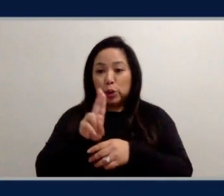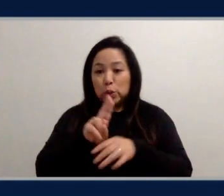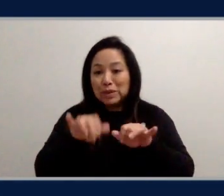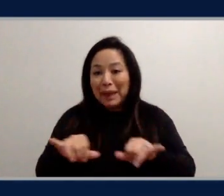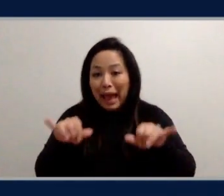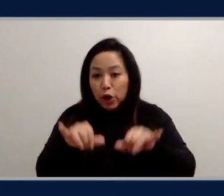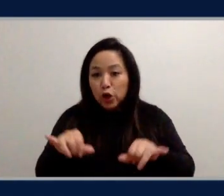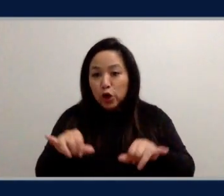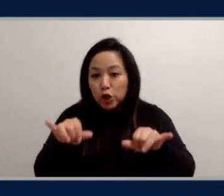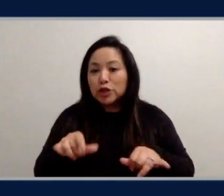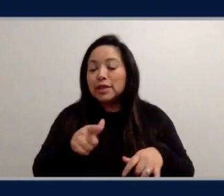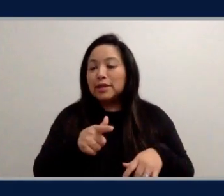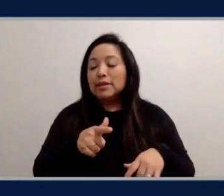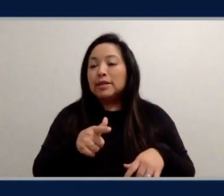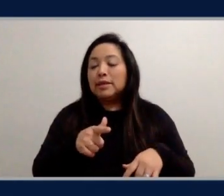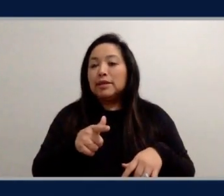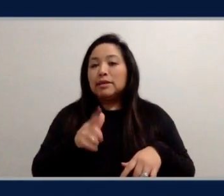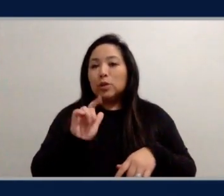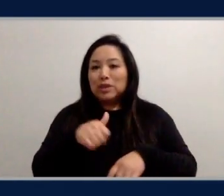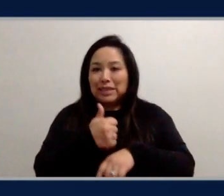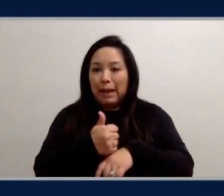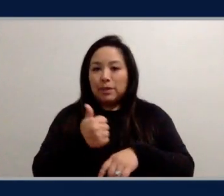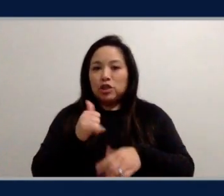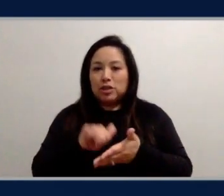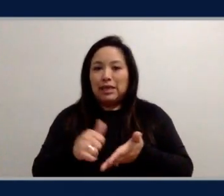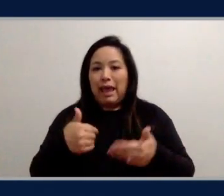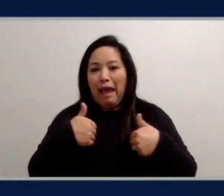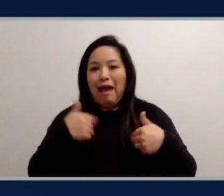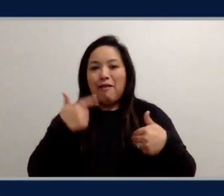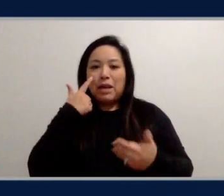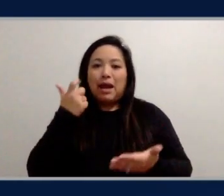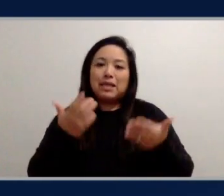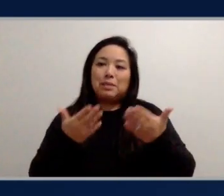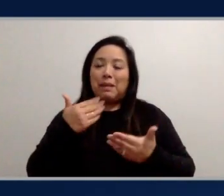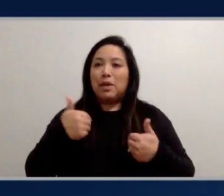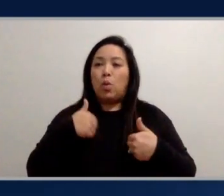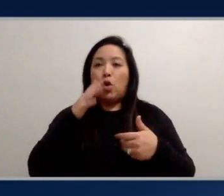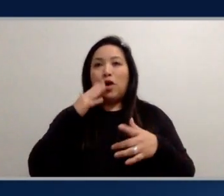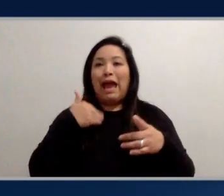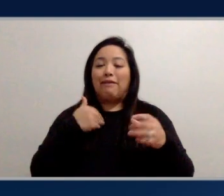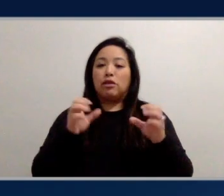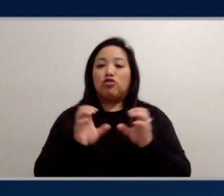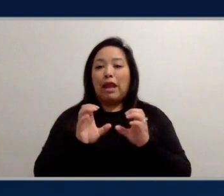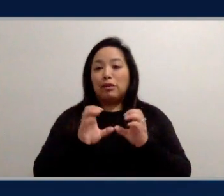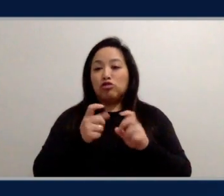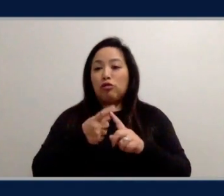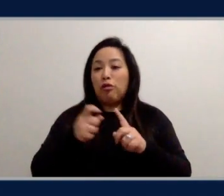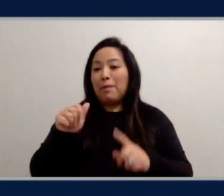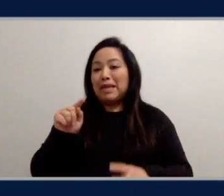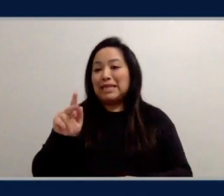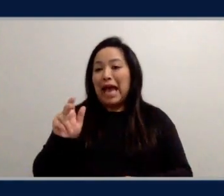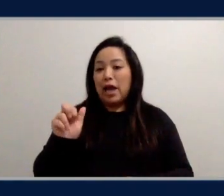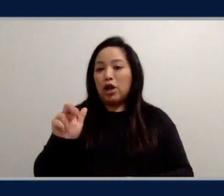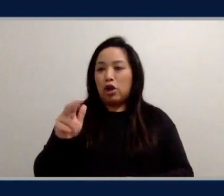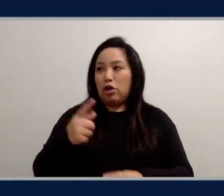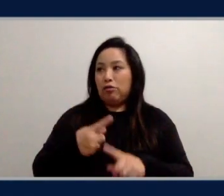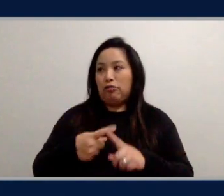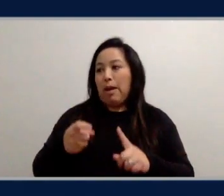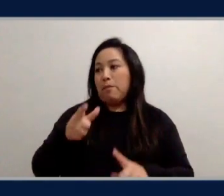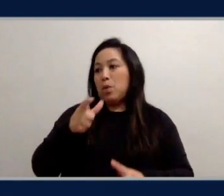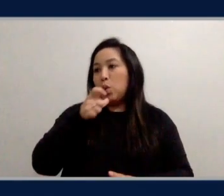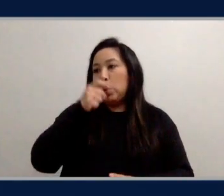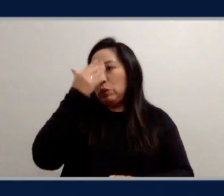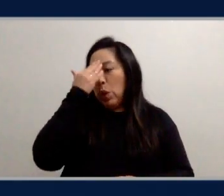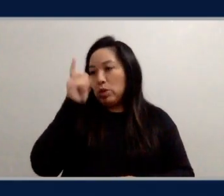they, have, because you might be getting these credentials as an attacker from who knows where, right? And you don't know if they're real